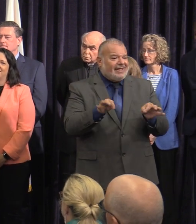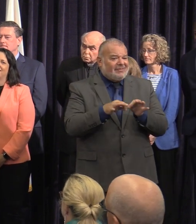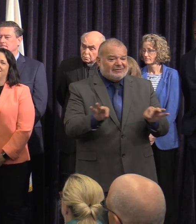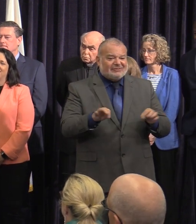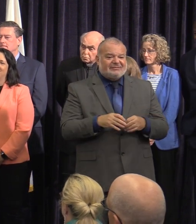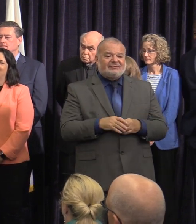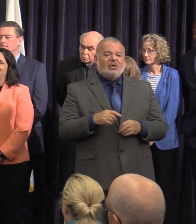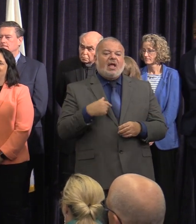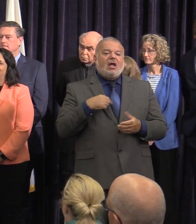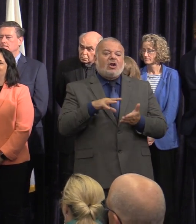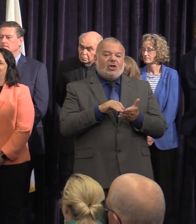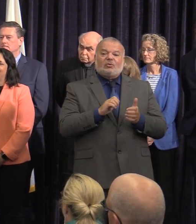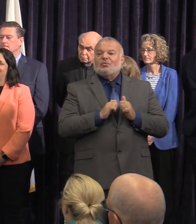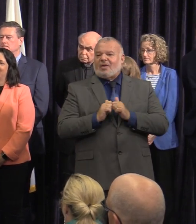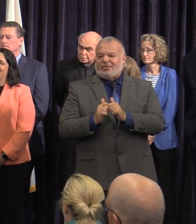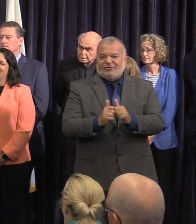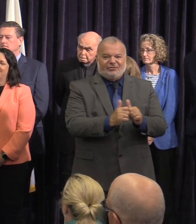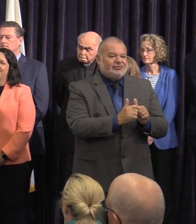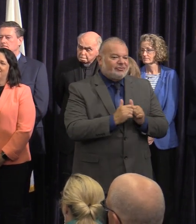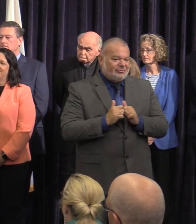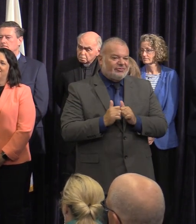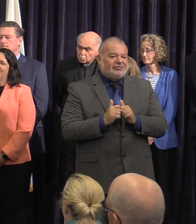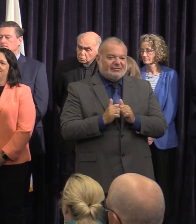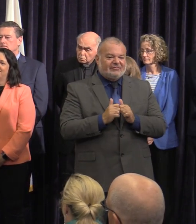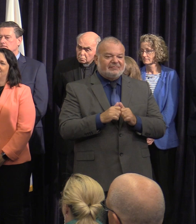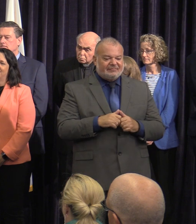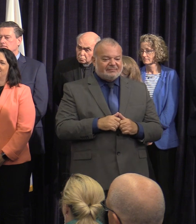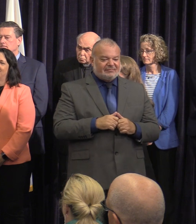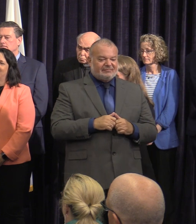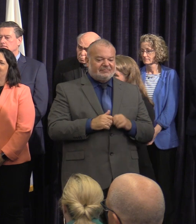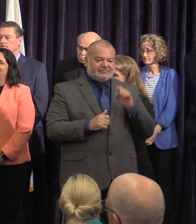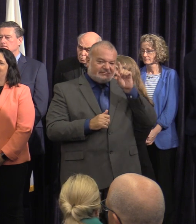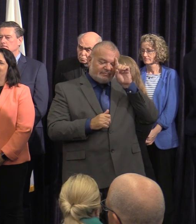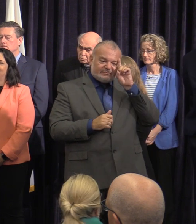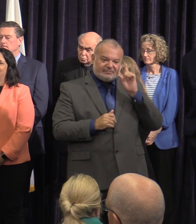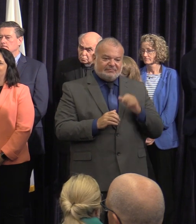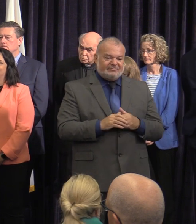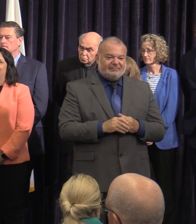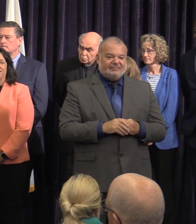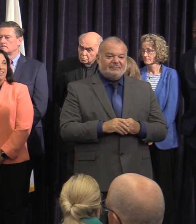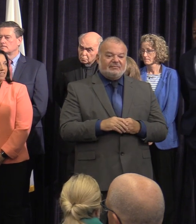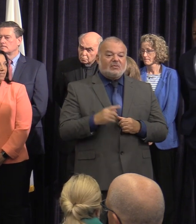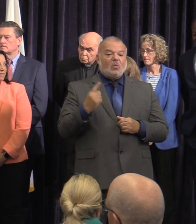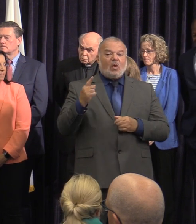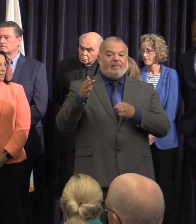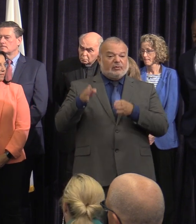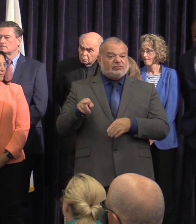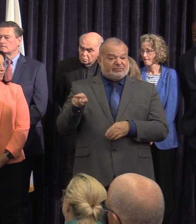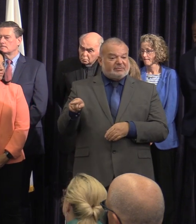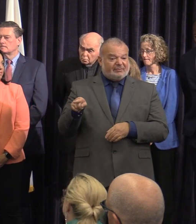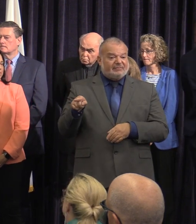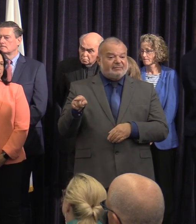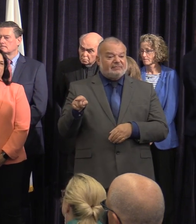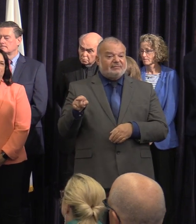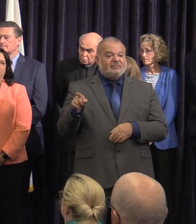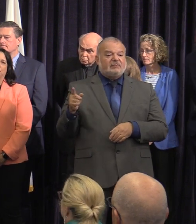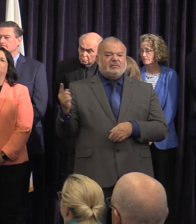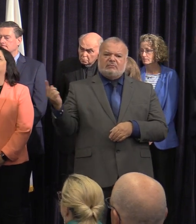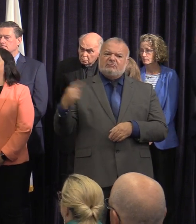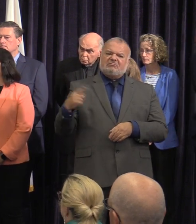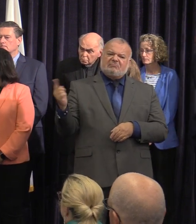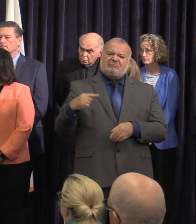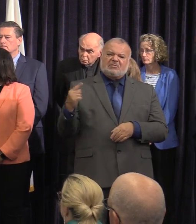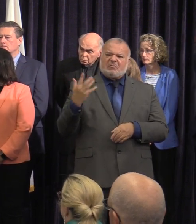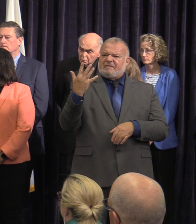other. We have someone that came to our office like 5 times because it